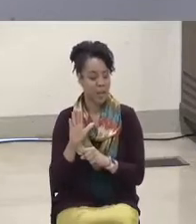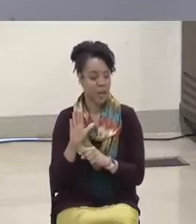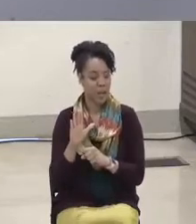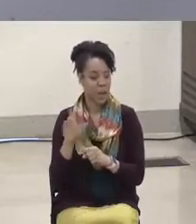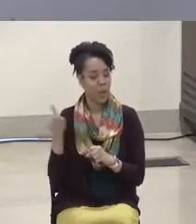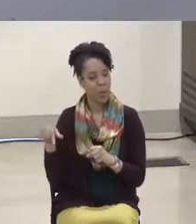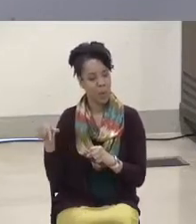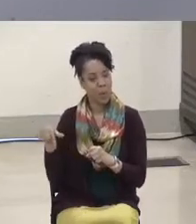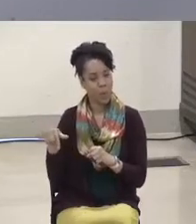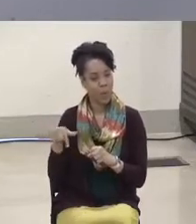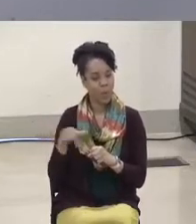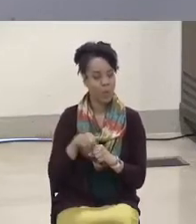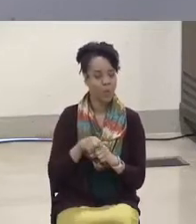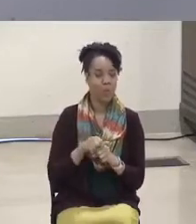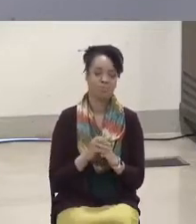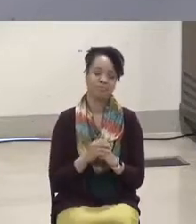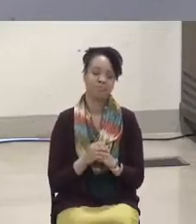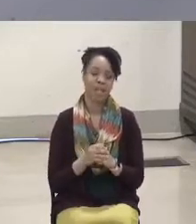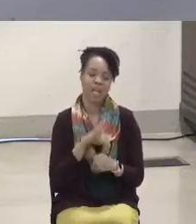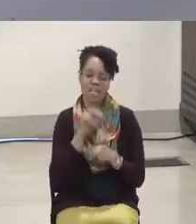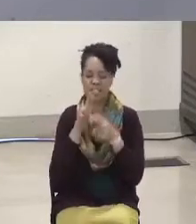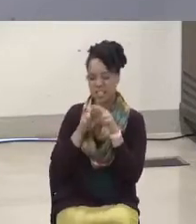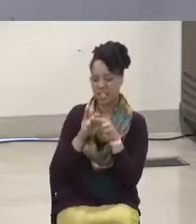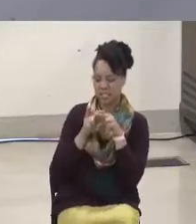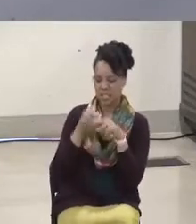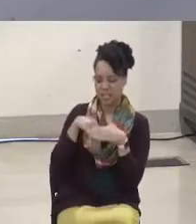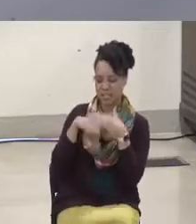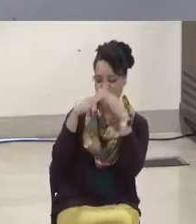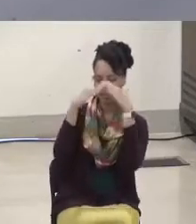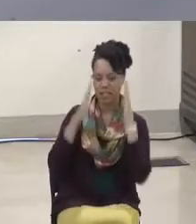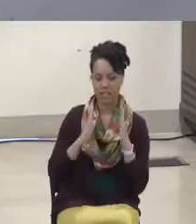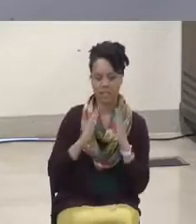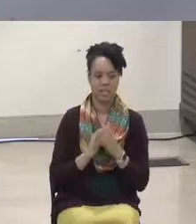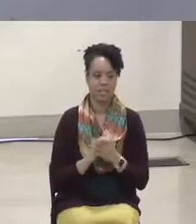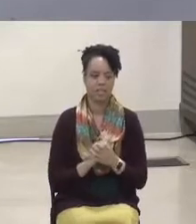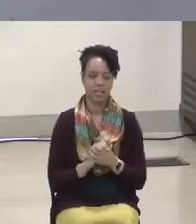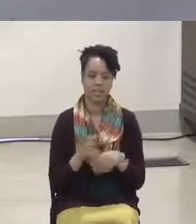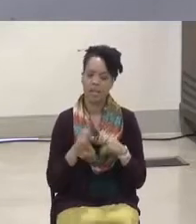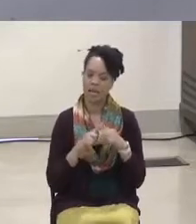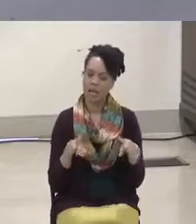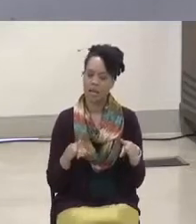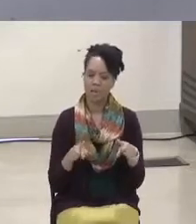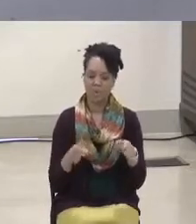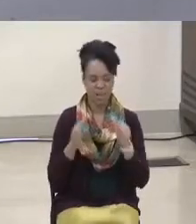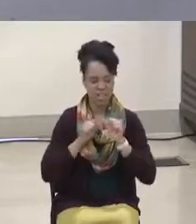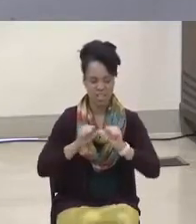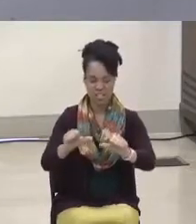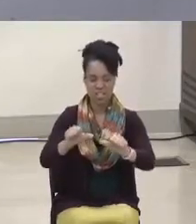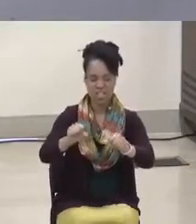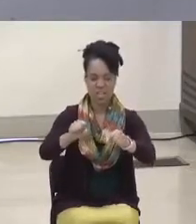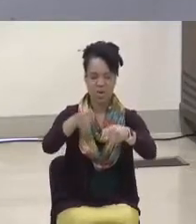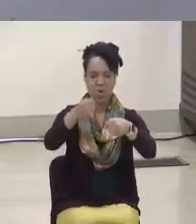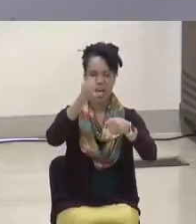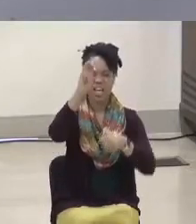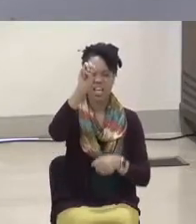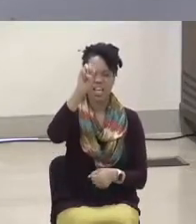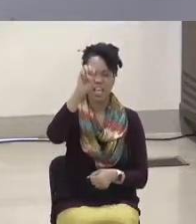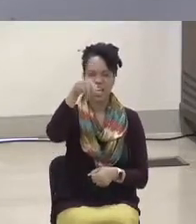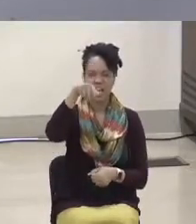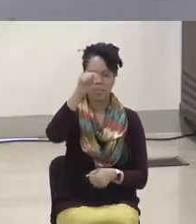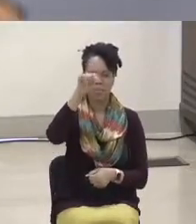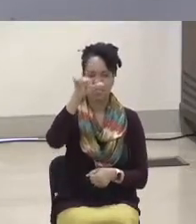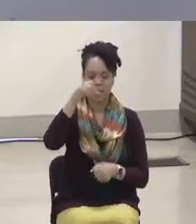rear ends, and sit in the house, Y se sienta la gente ahí en la casa, but it's still empty. pero como quiera está